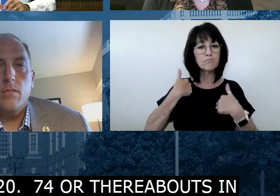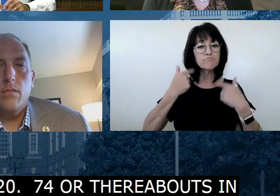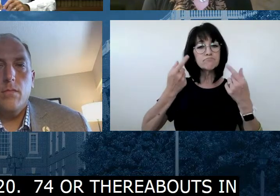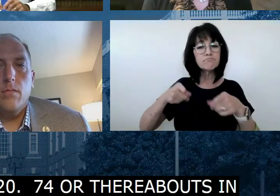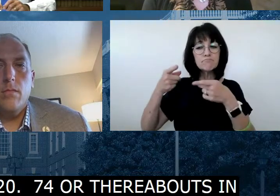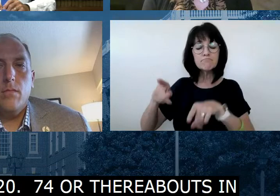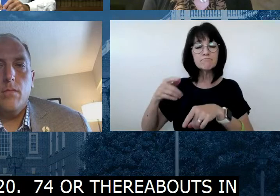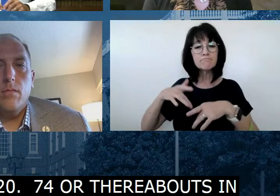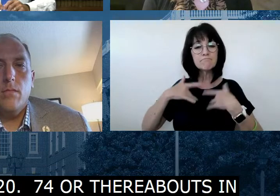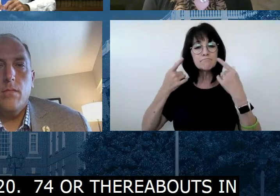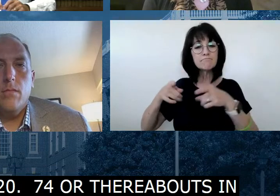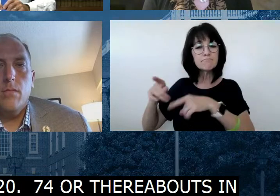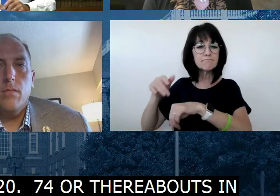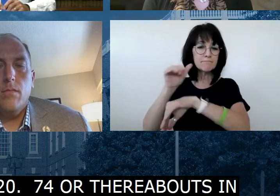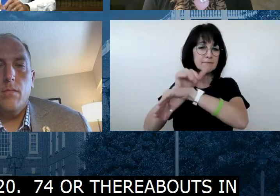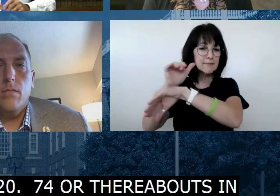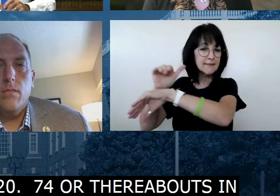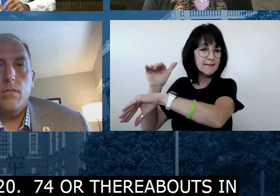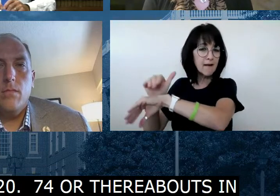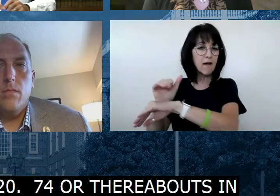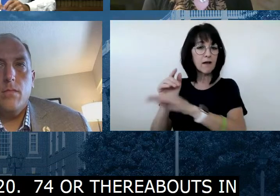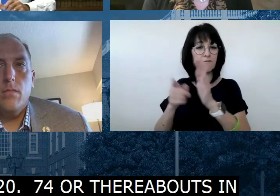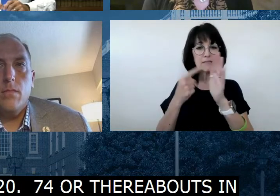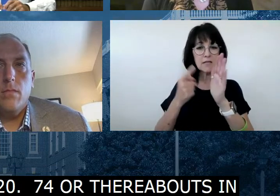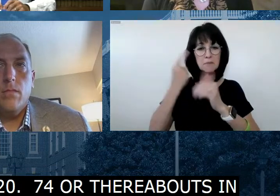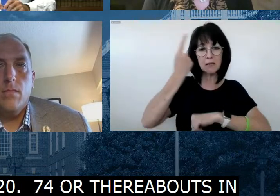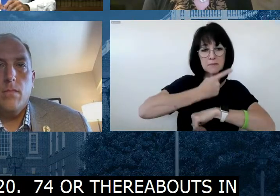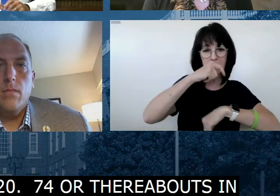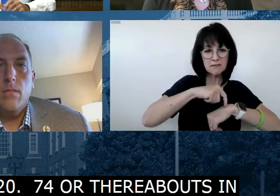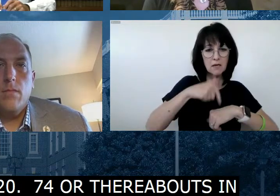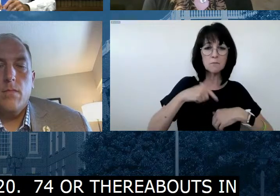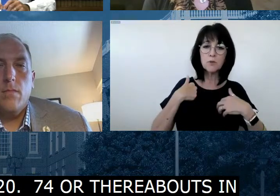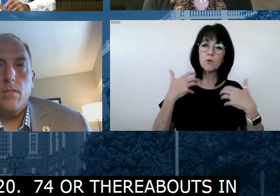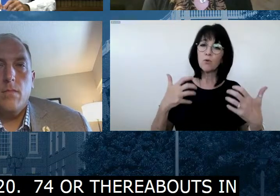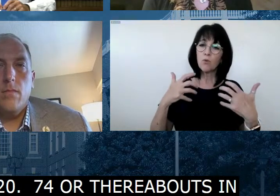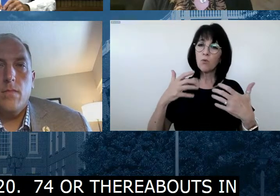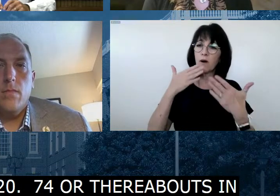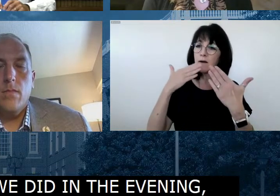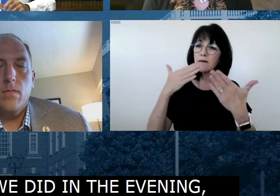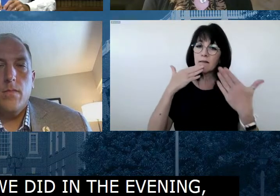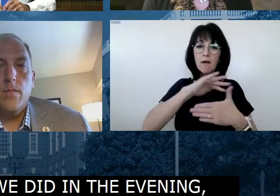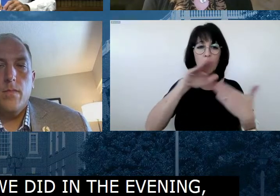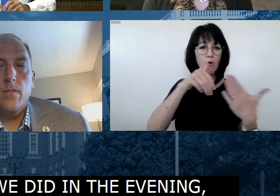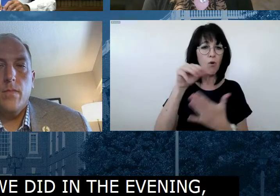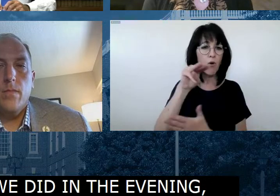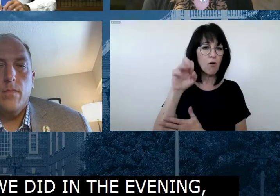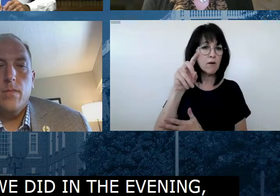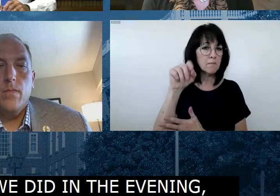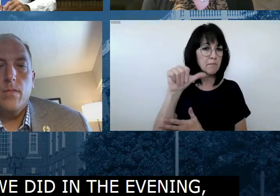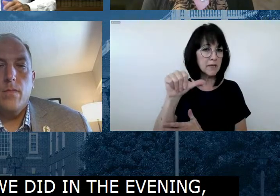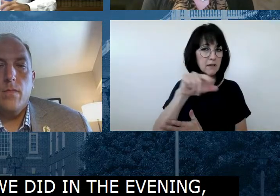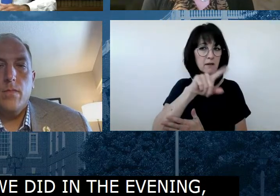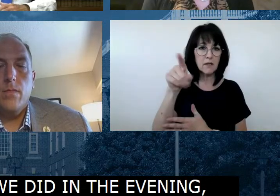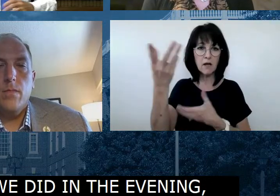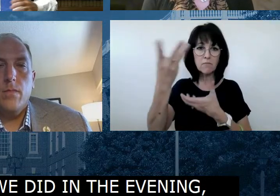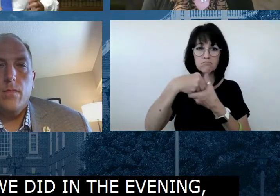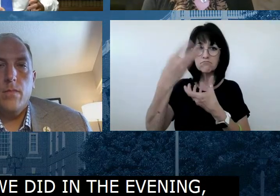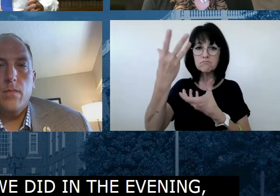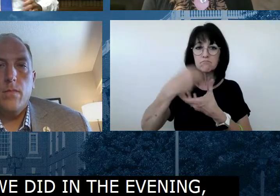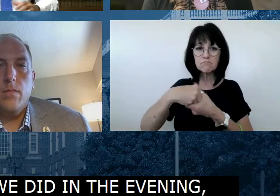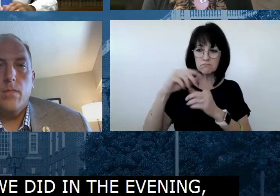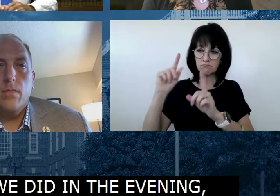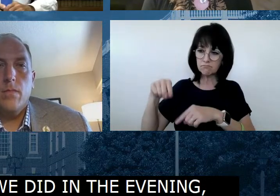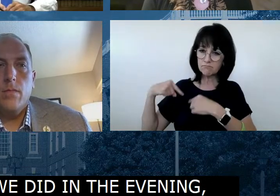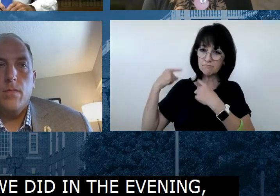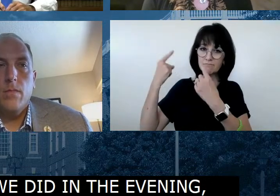conferences. First, we want to thank all the media representatives who have been loyal in coming to these press conferences. Now,